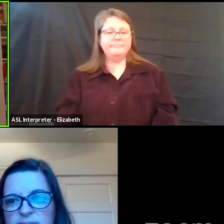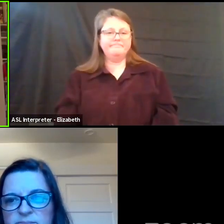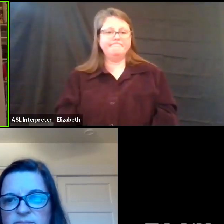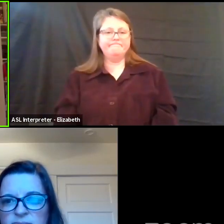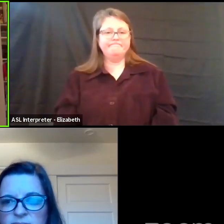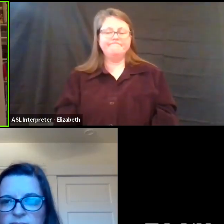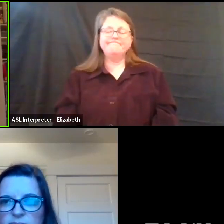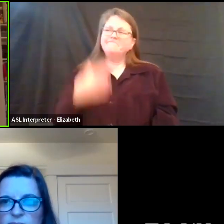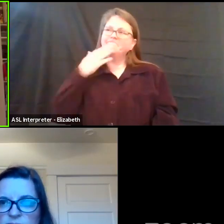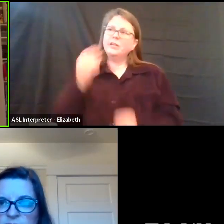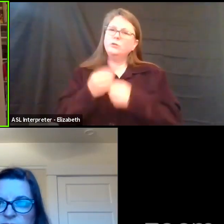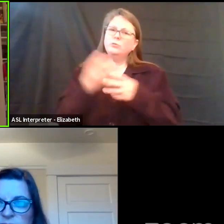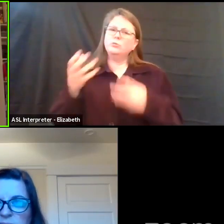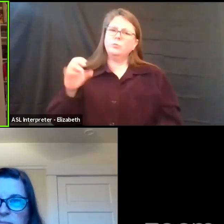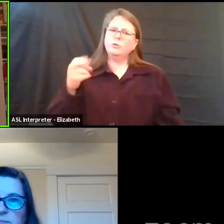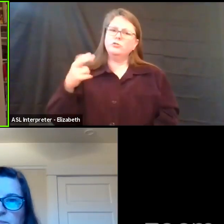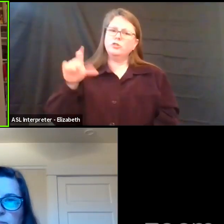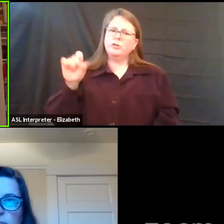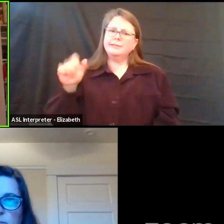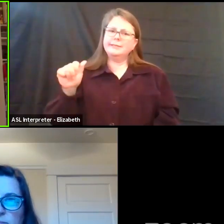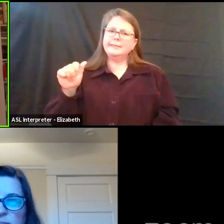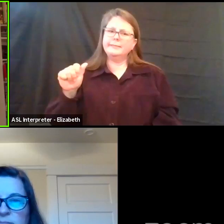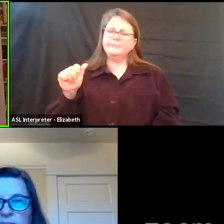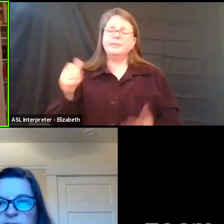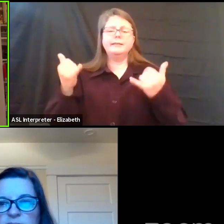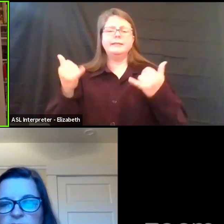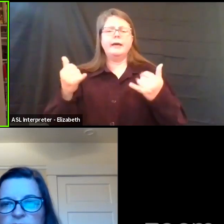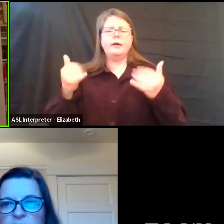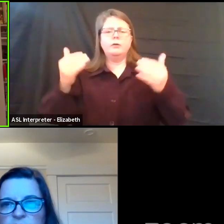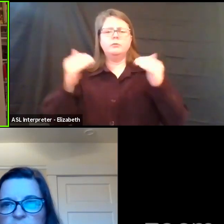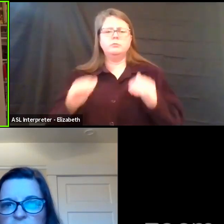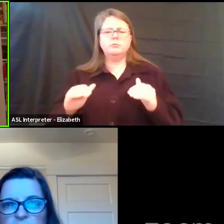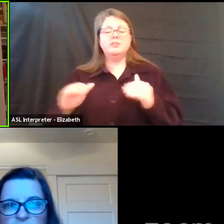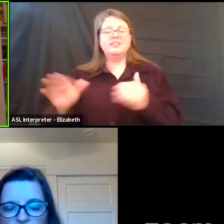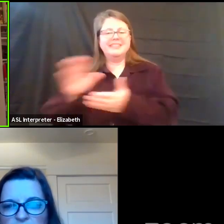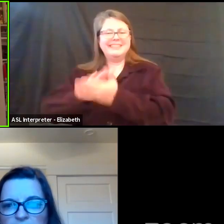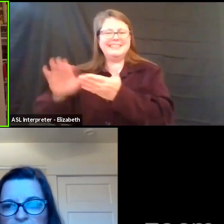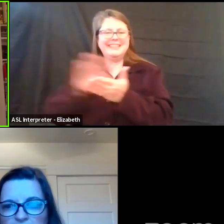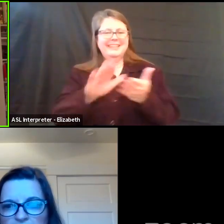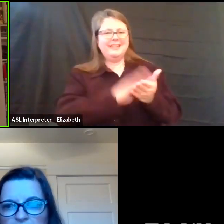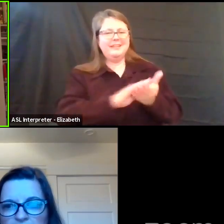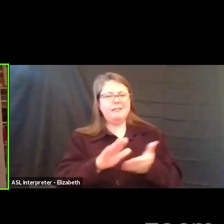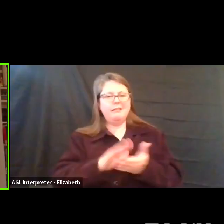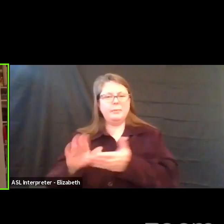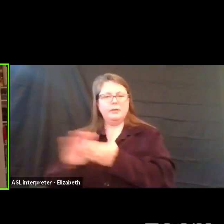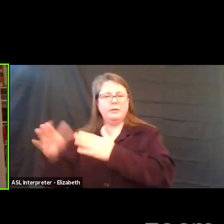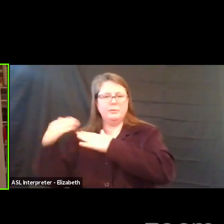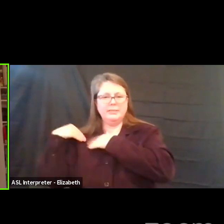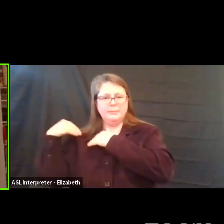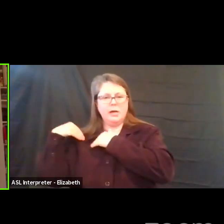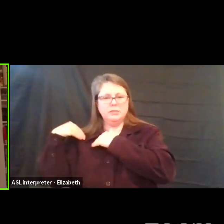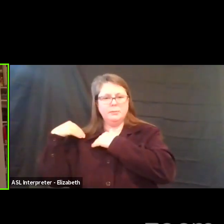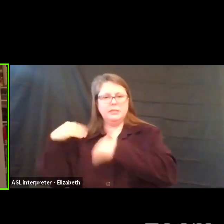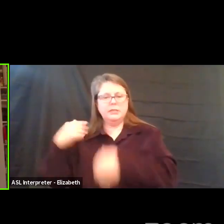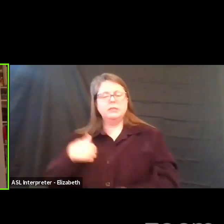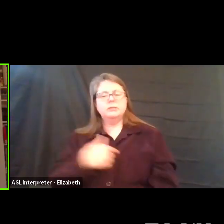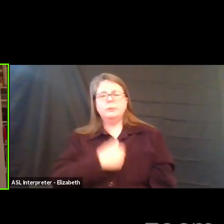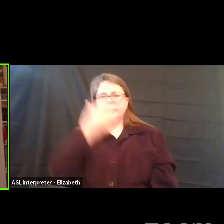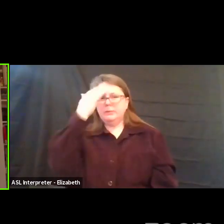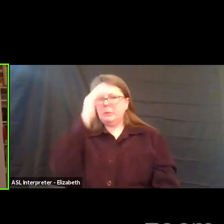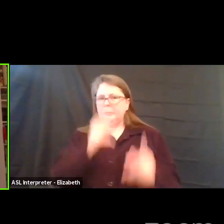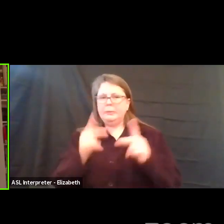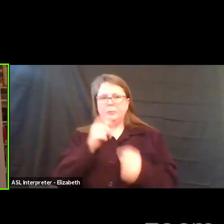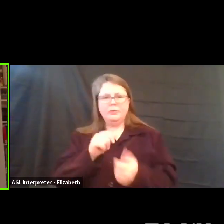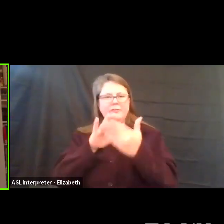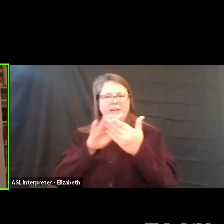to move now to cleanup responsibilities because we know there are a lot of questions and we're facing the very first step in